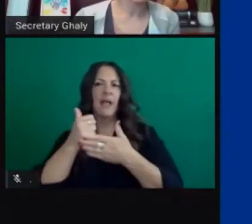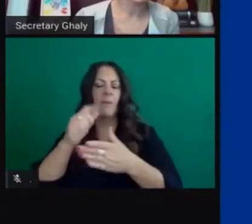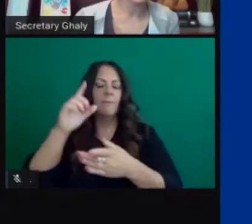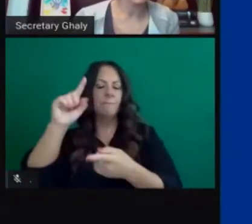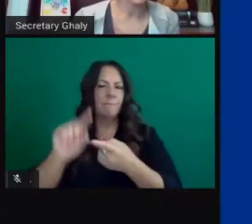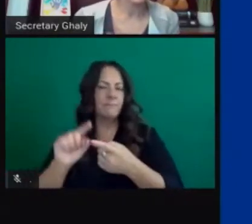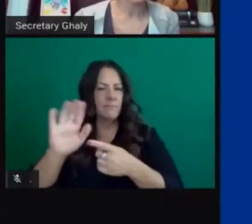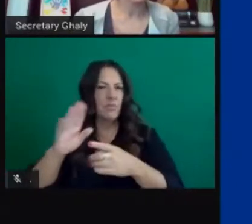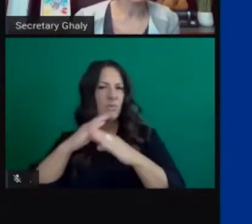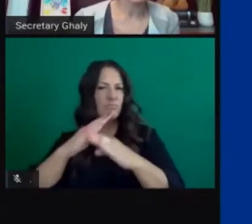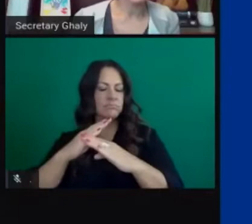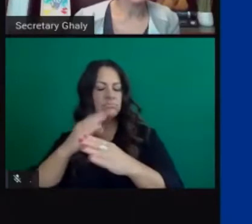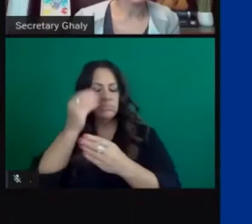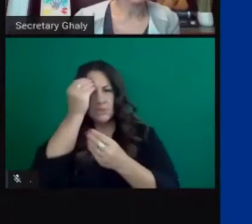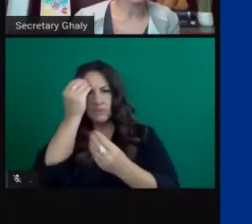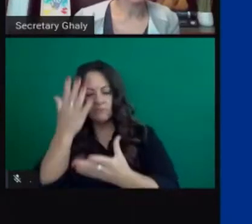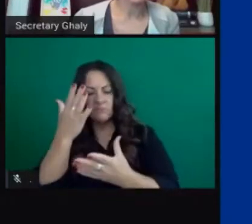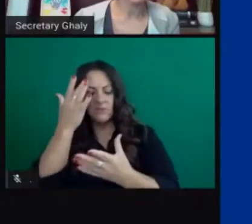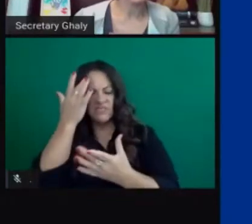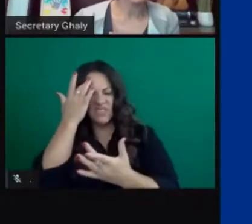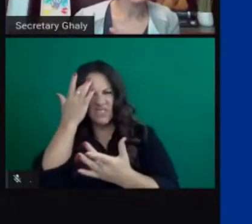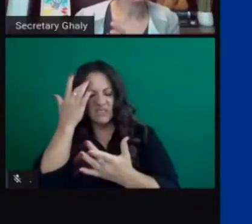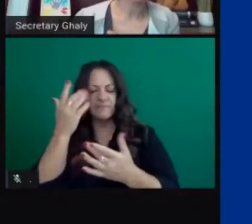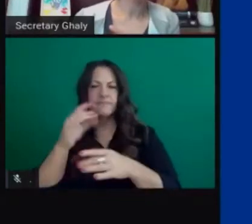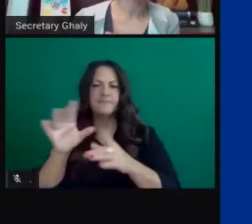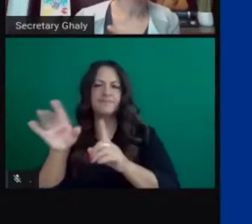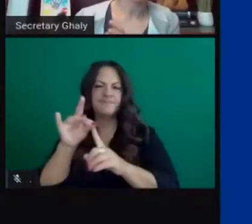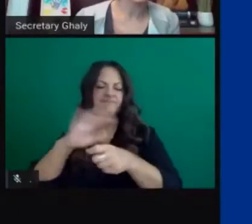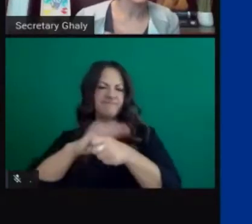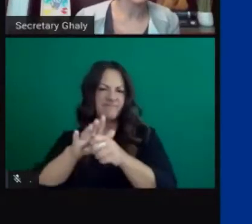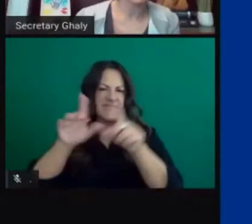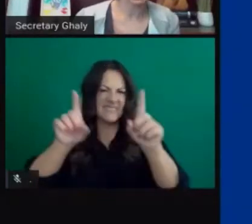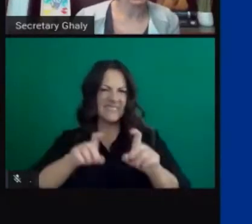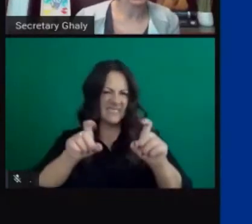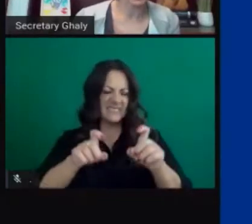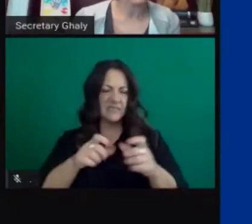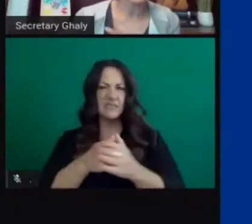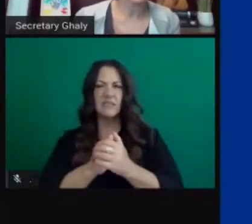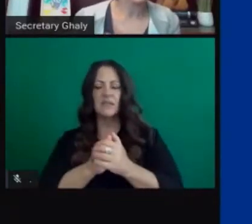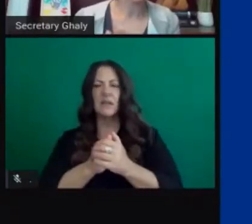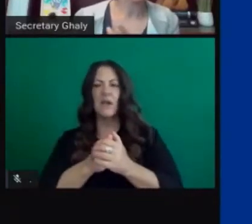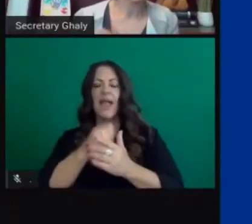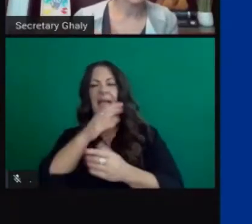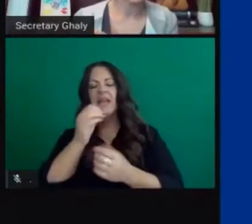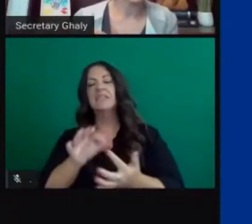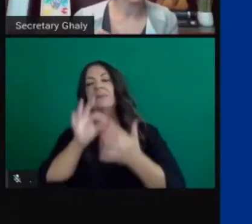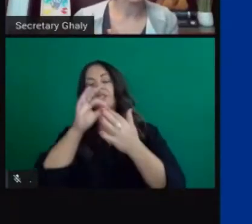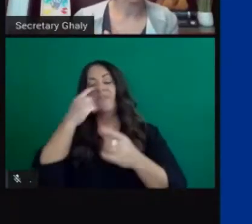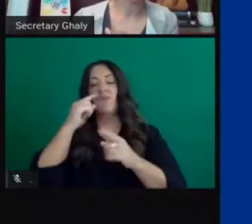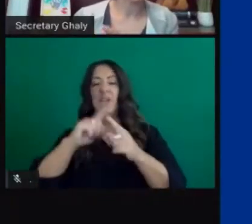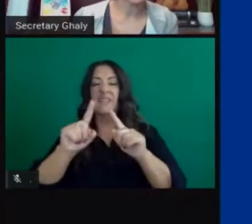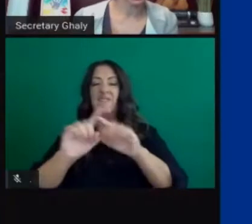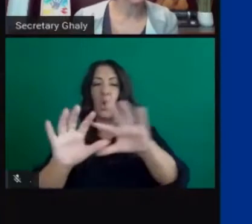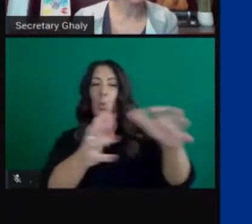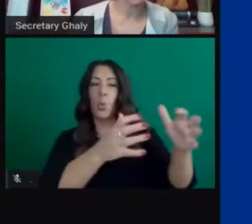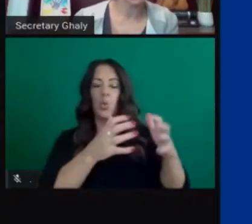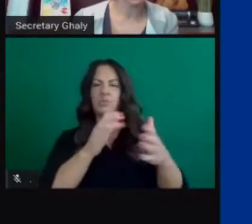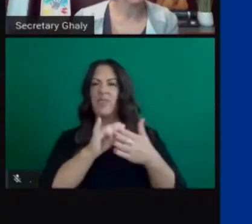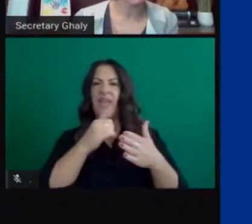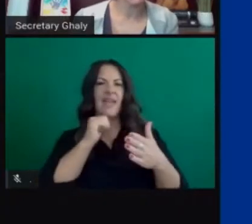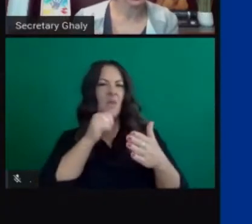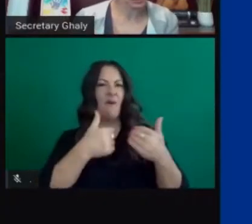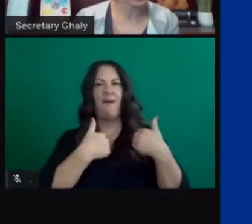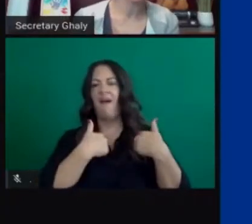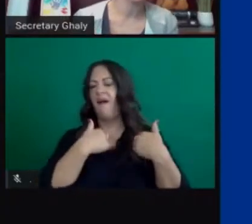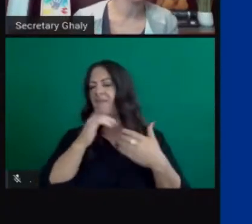test positivity has to be, the test positivity of the most disadvantaged actually has to match the next most